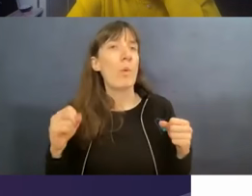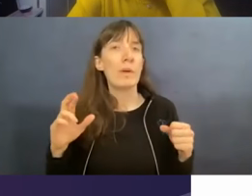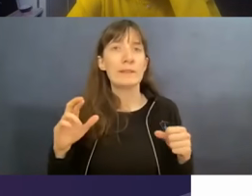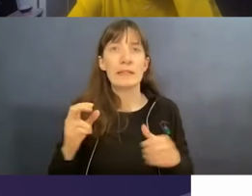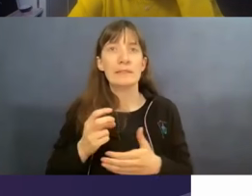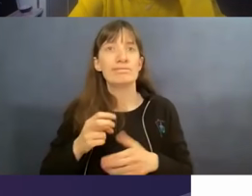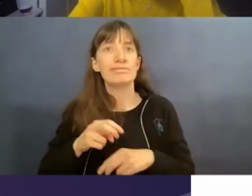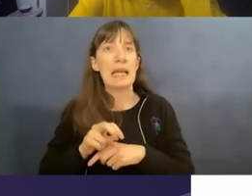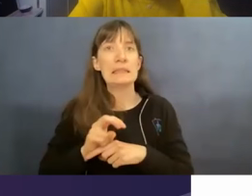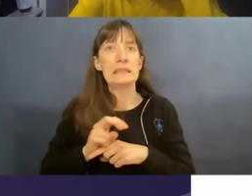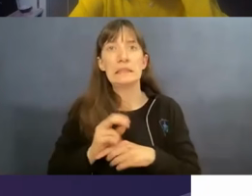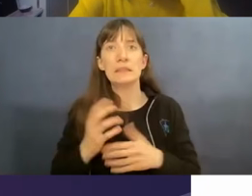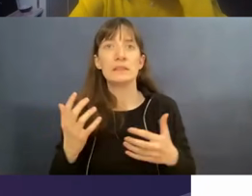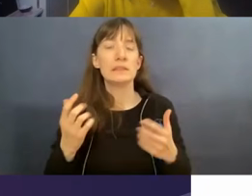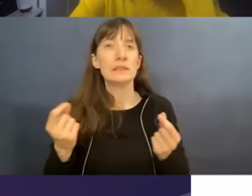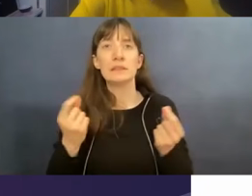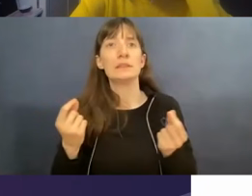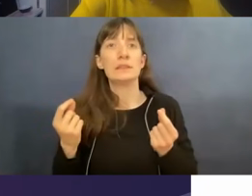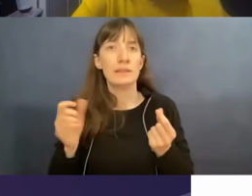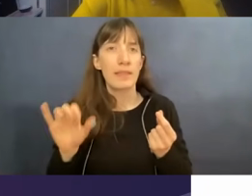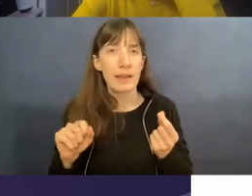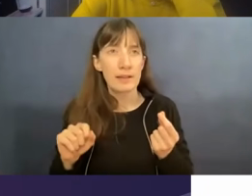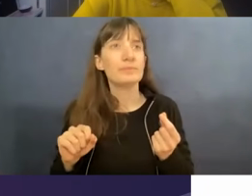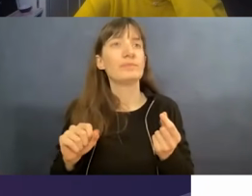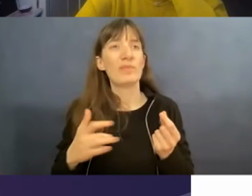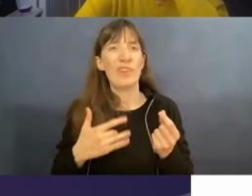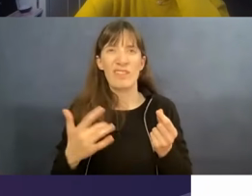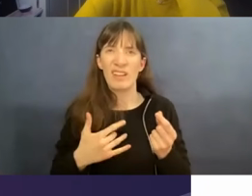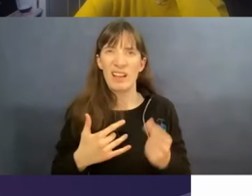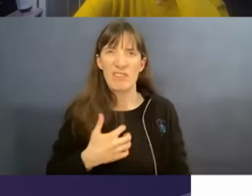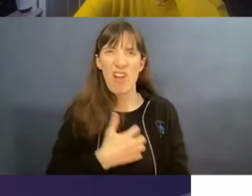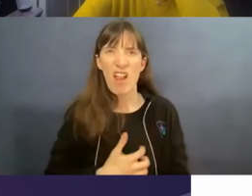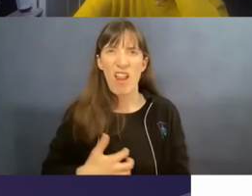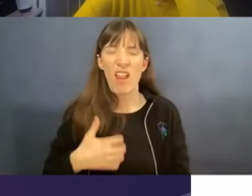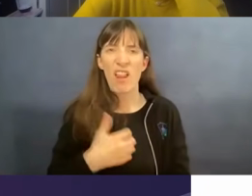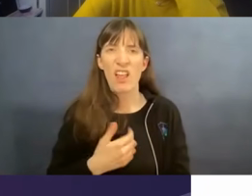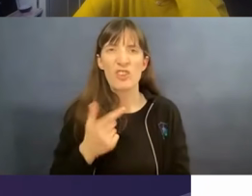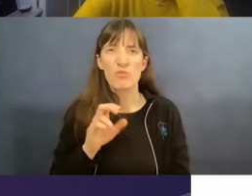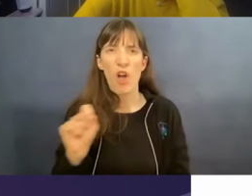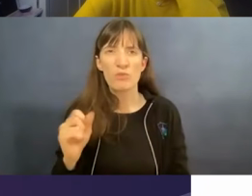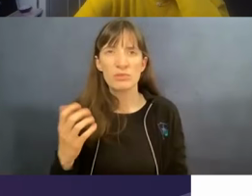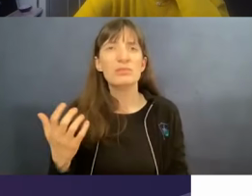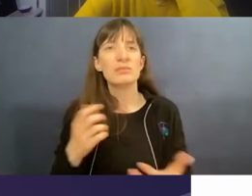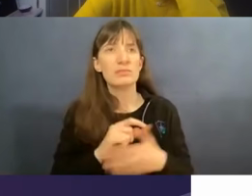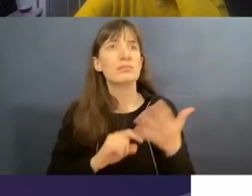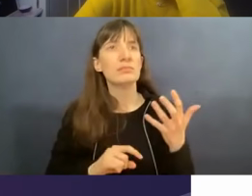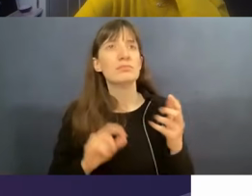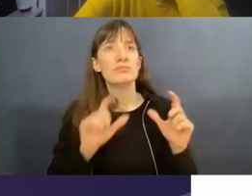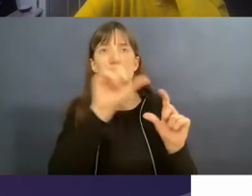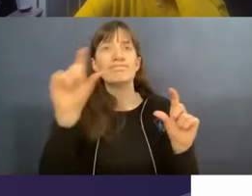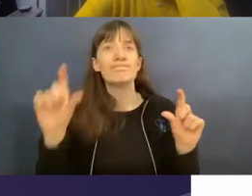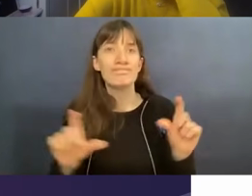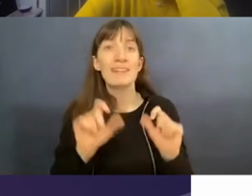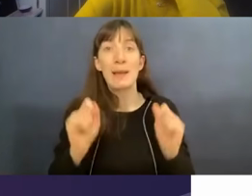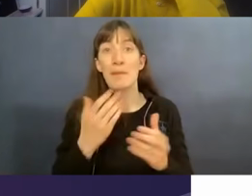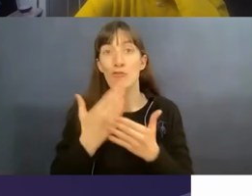antsy, or maybe they feel kind of disgusted or gross and stuff. So this is a great tool to